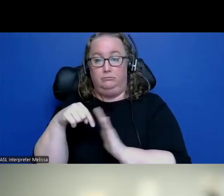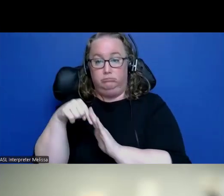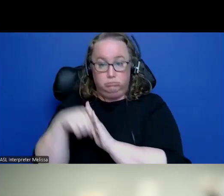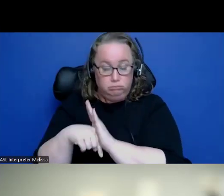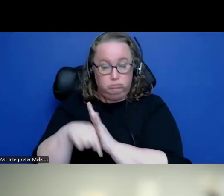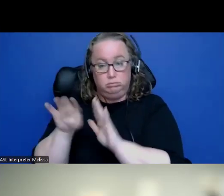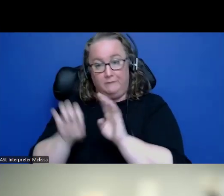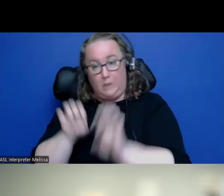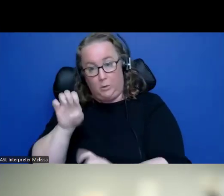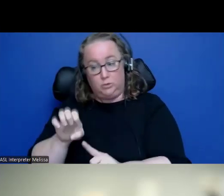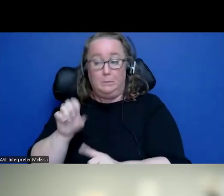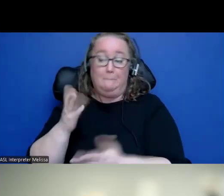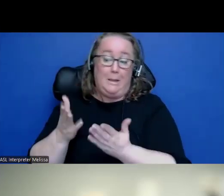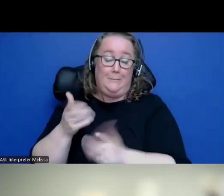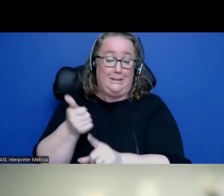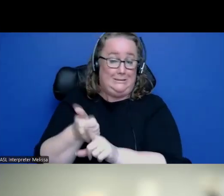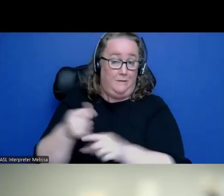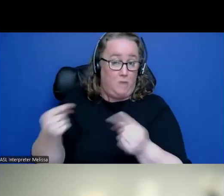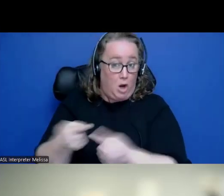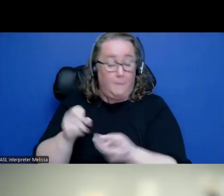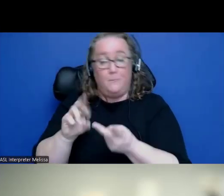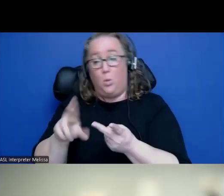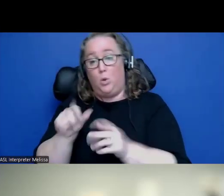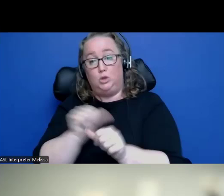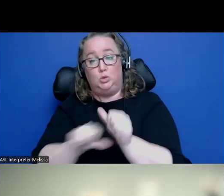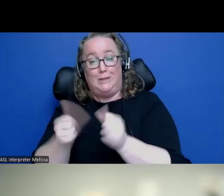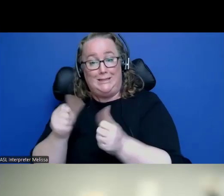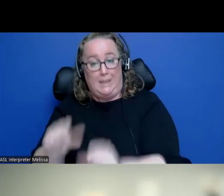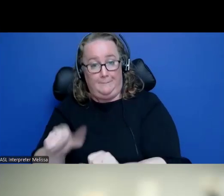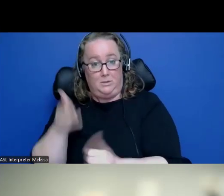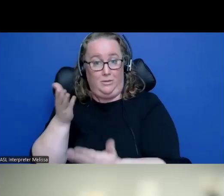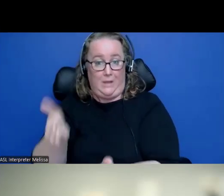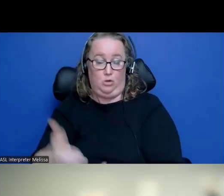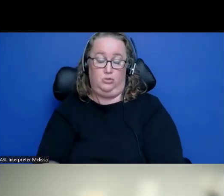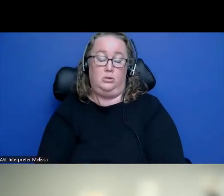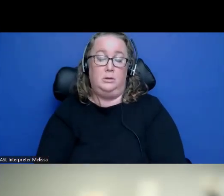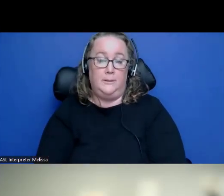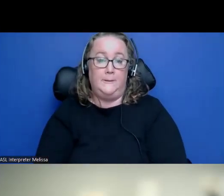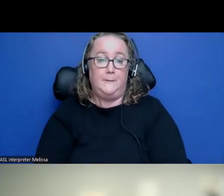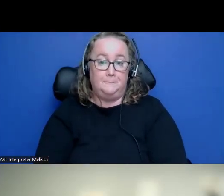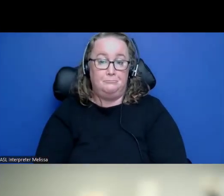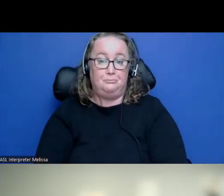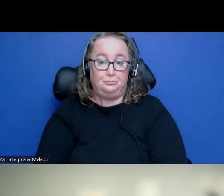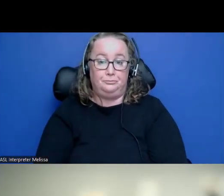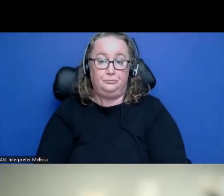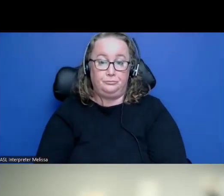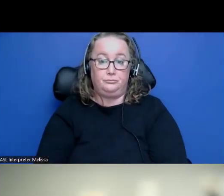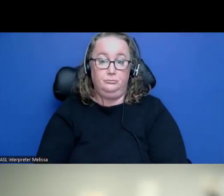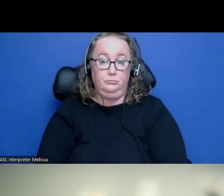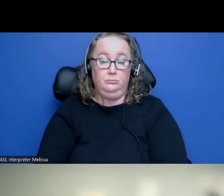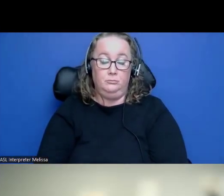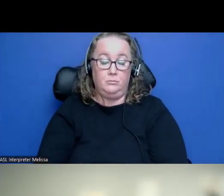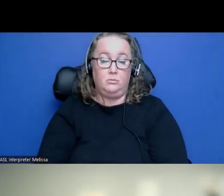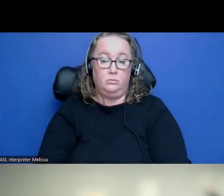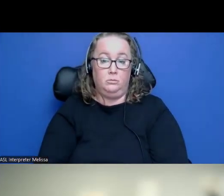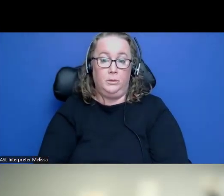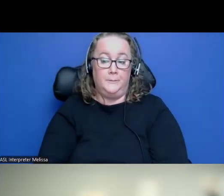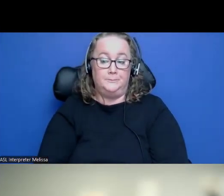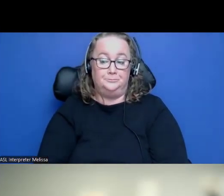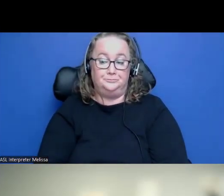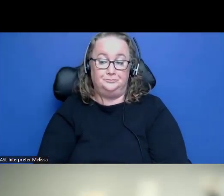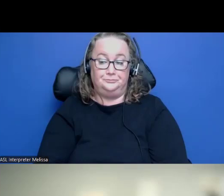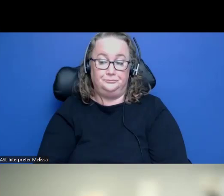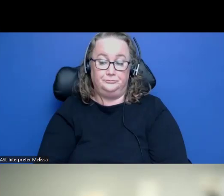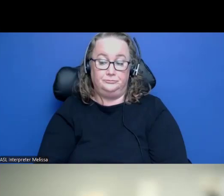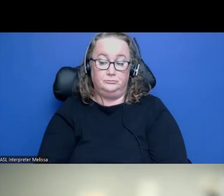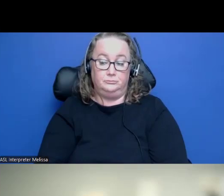a suicide attempt end up. So DLC and those who